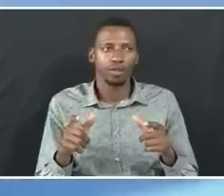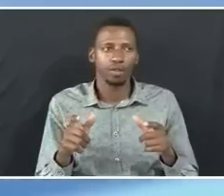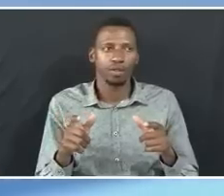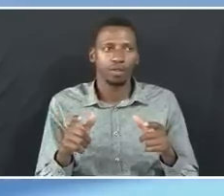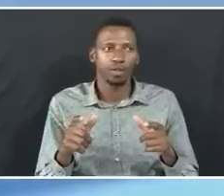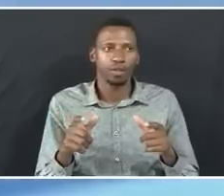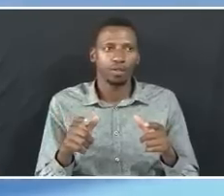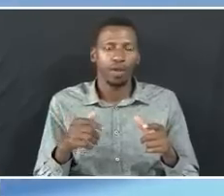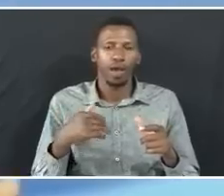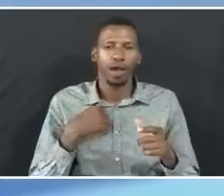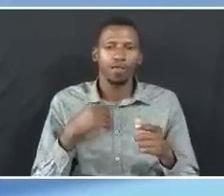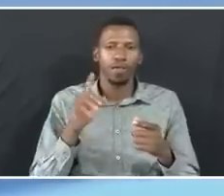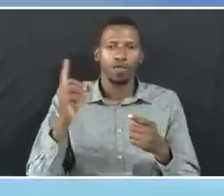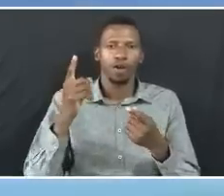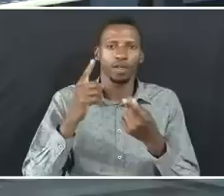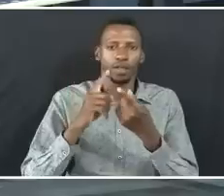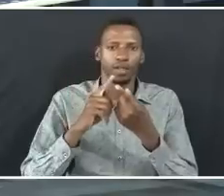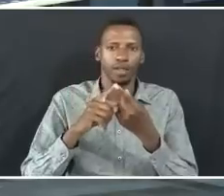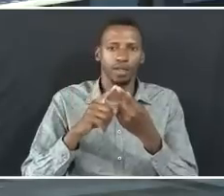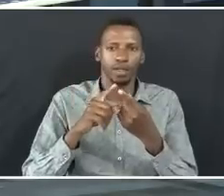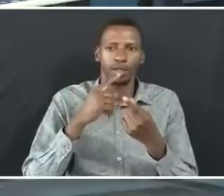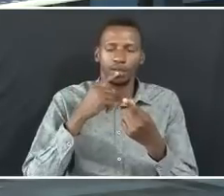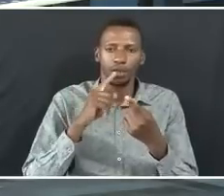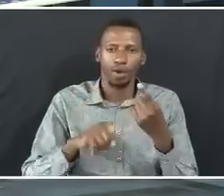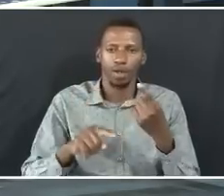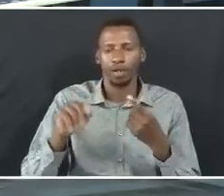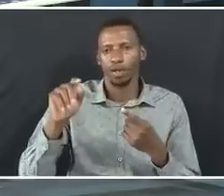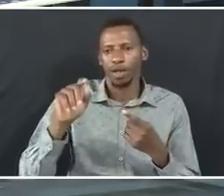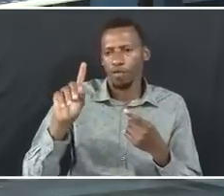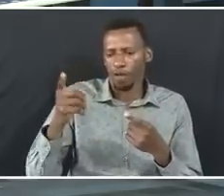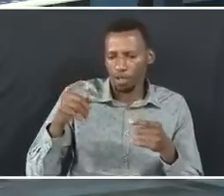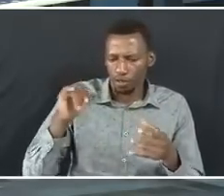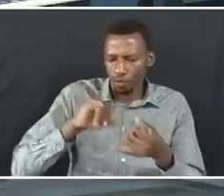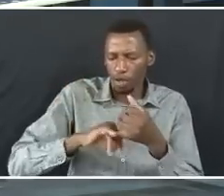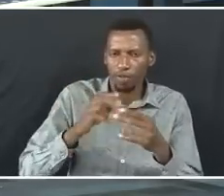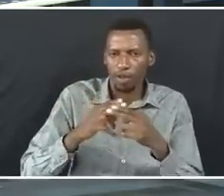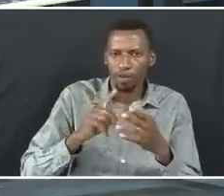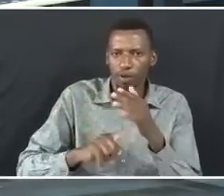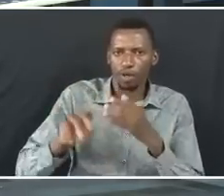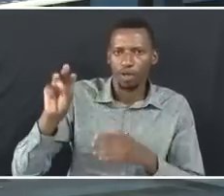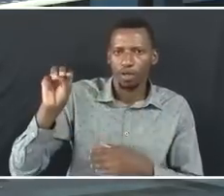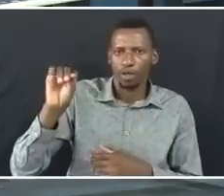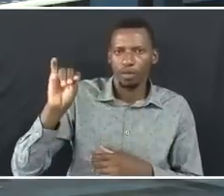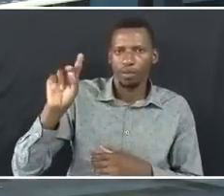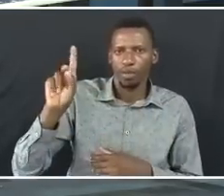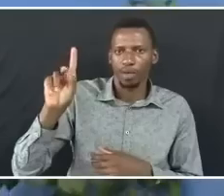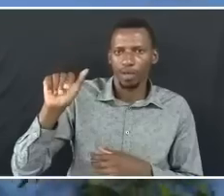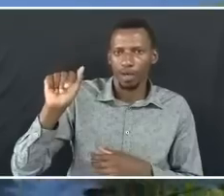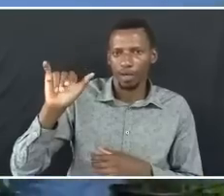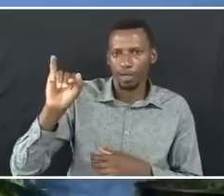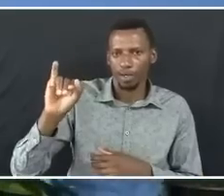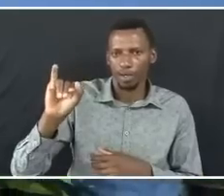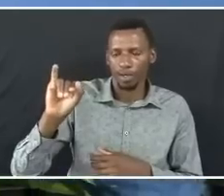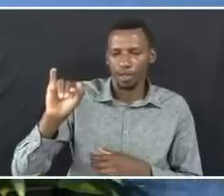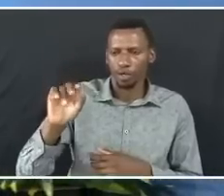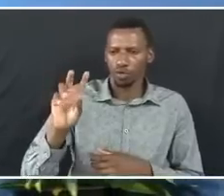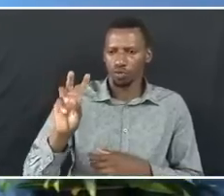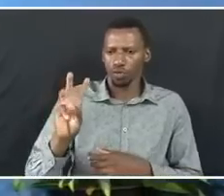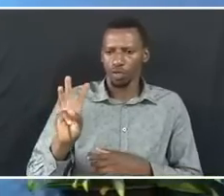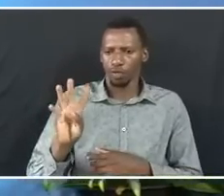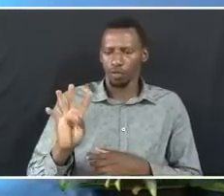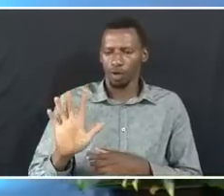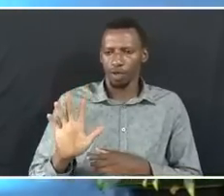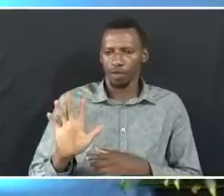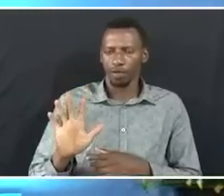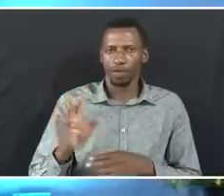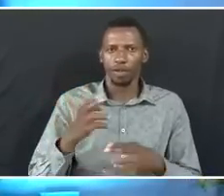there's Mikai. Mikai is wife one. The Luo, wife 2, 3, 4, 5,